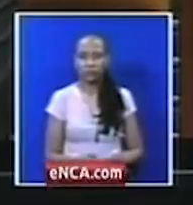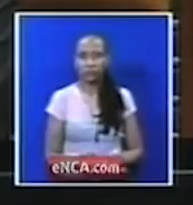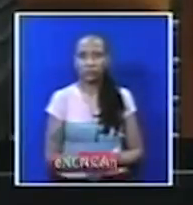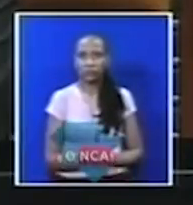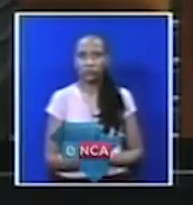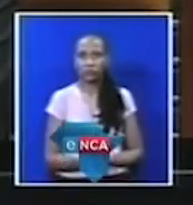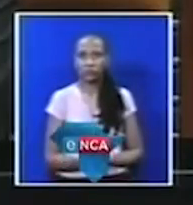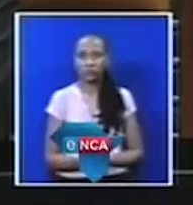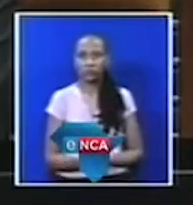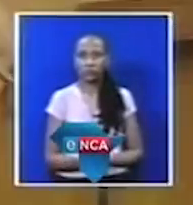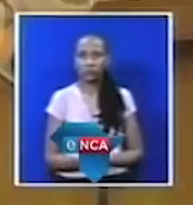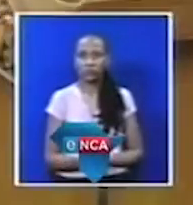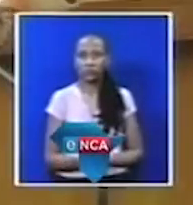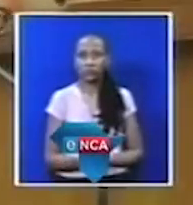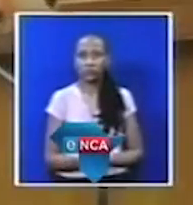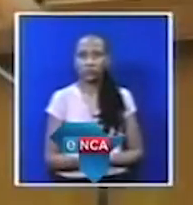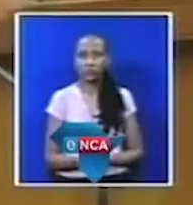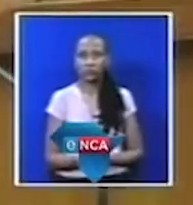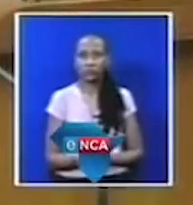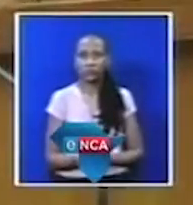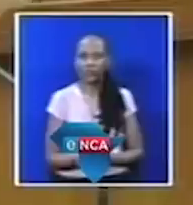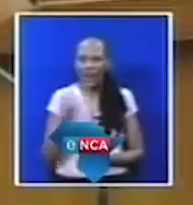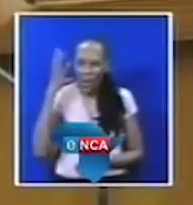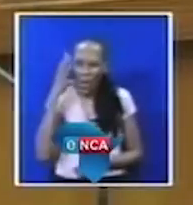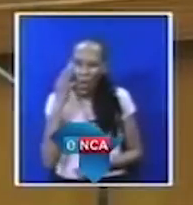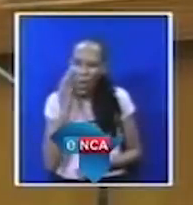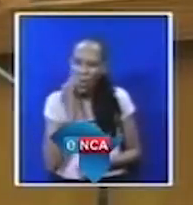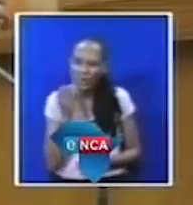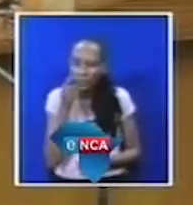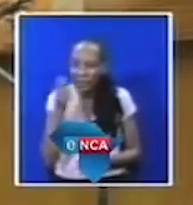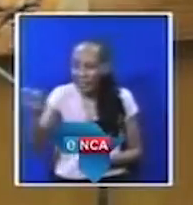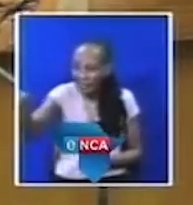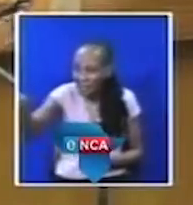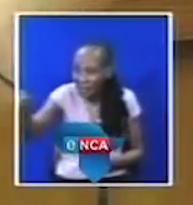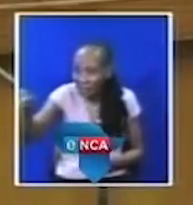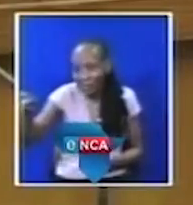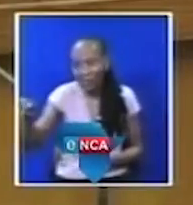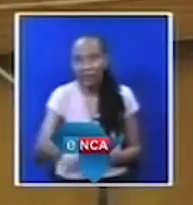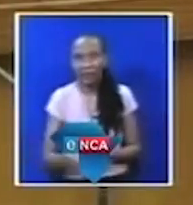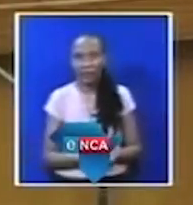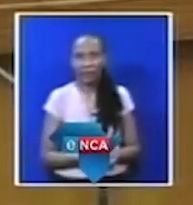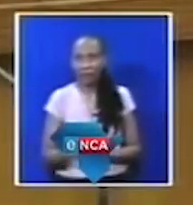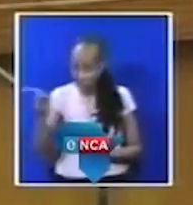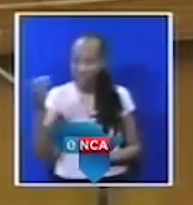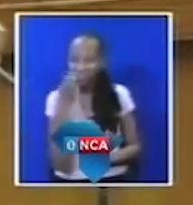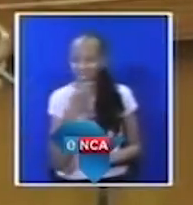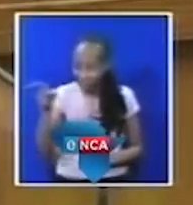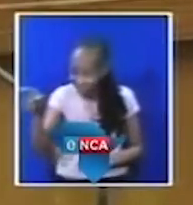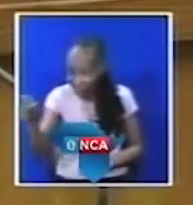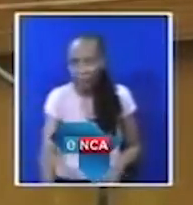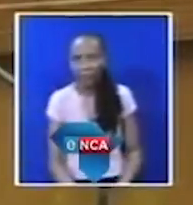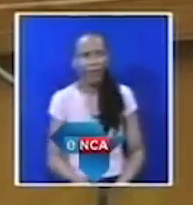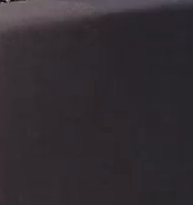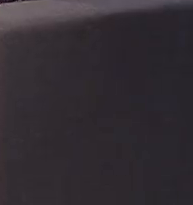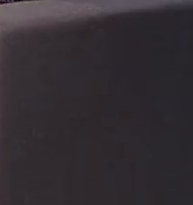explain. Yes. I don't know the old man there who looks like an old Ferkramte. No. Who said? Honorable